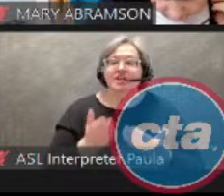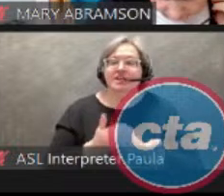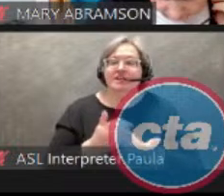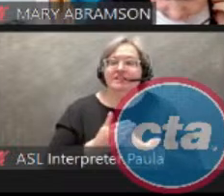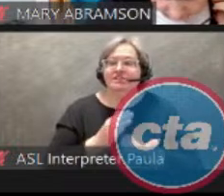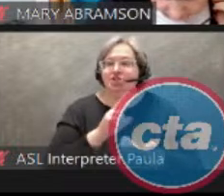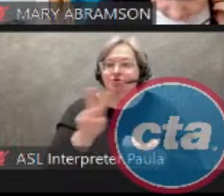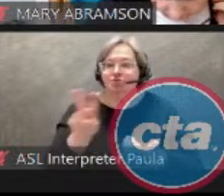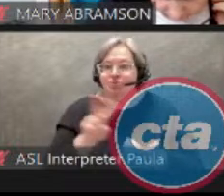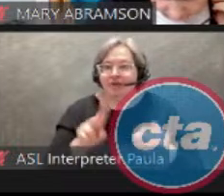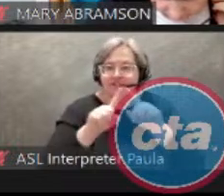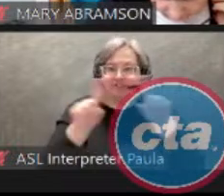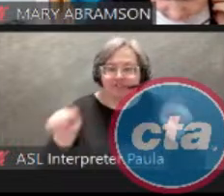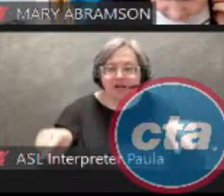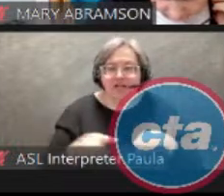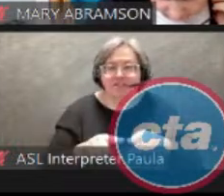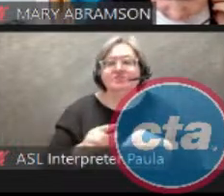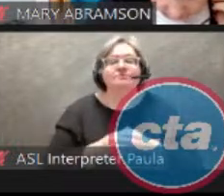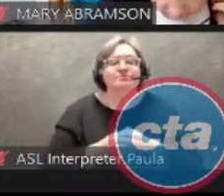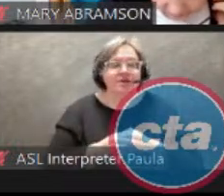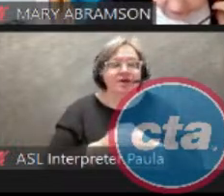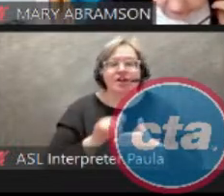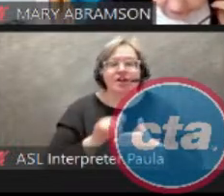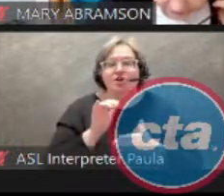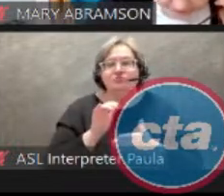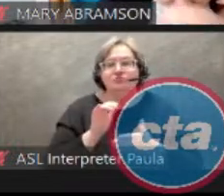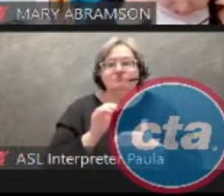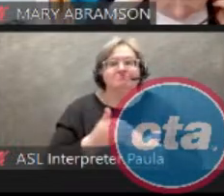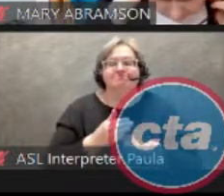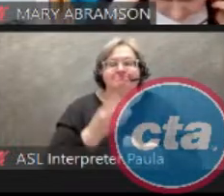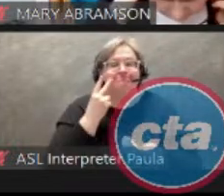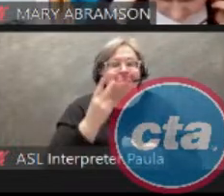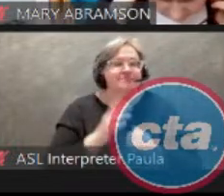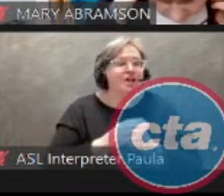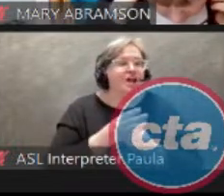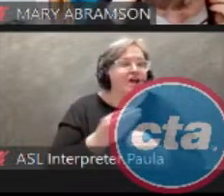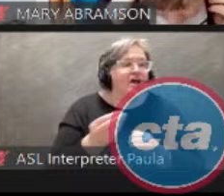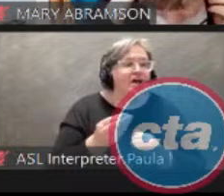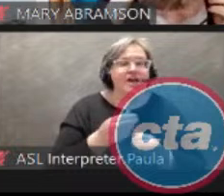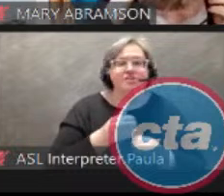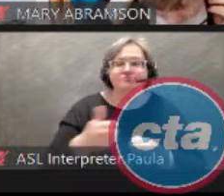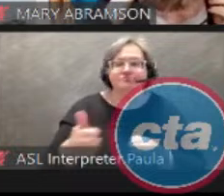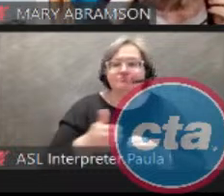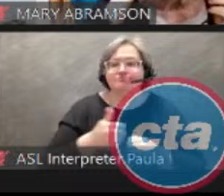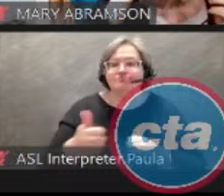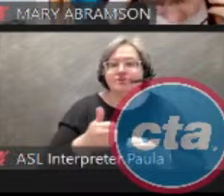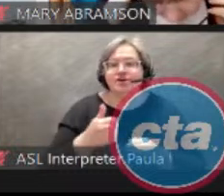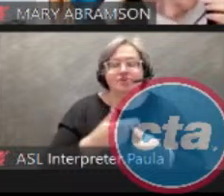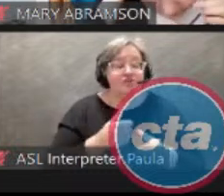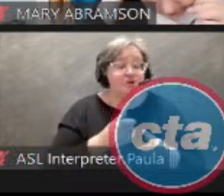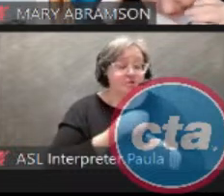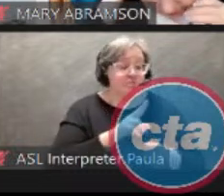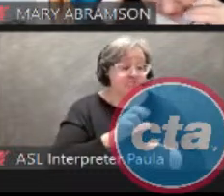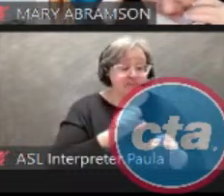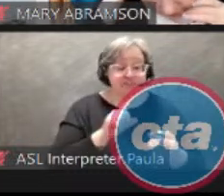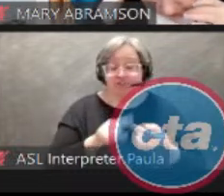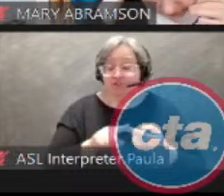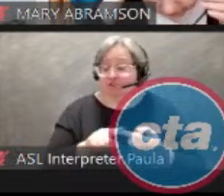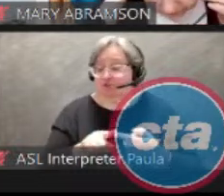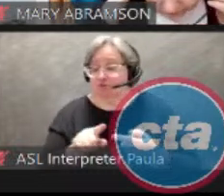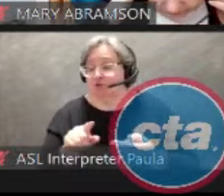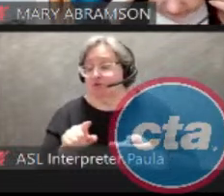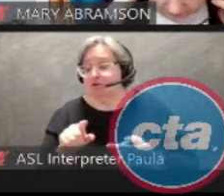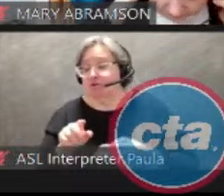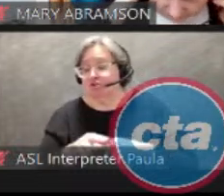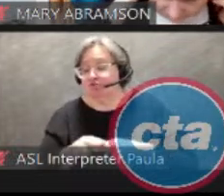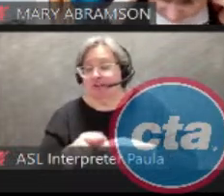accessed, et cetera, that's really going to be a attention for us. And then, of course, path of travel to and from buses and train stops, for where people are going, whether it's